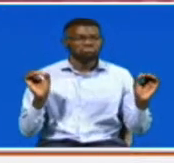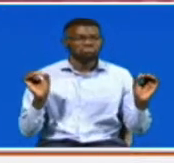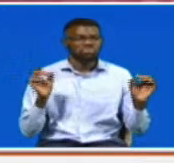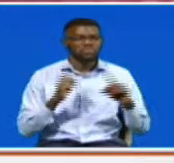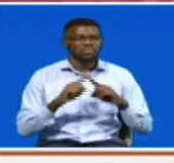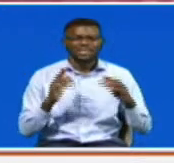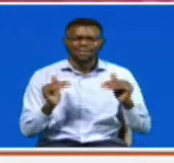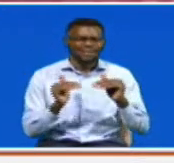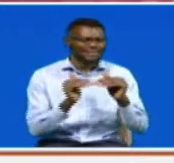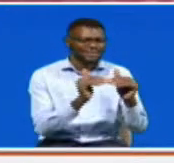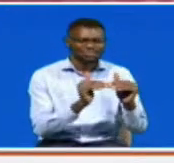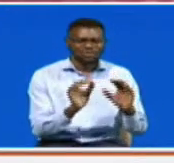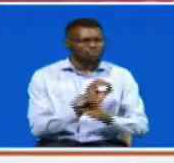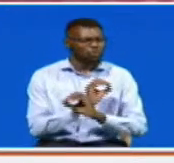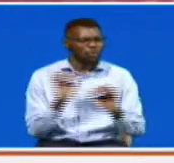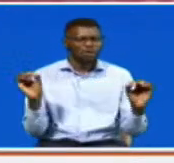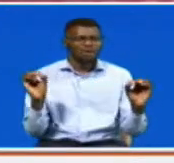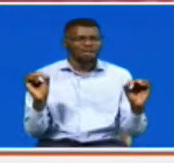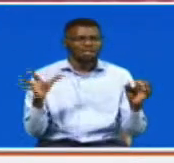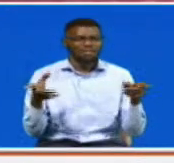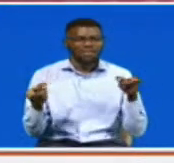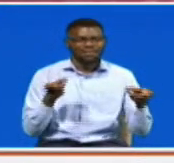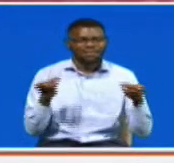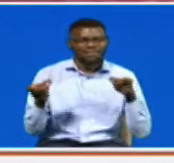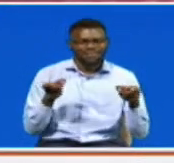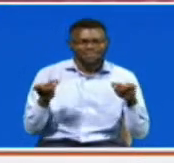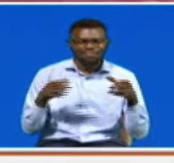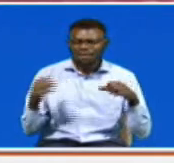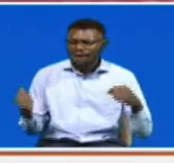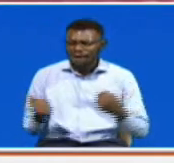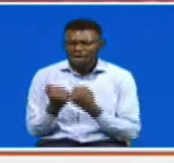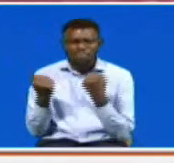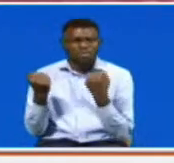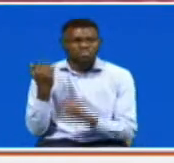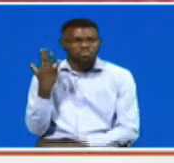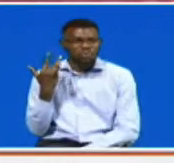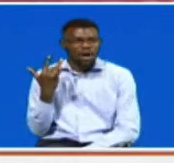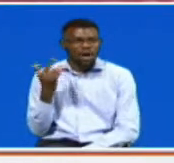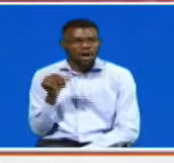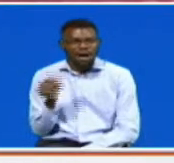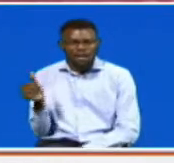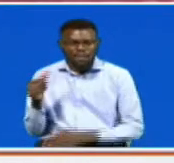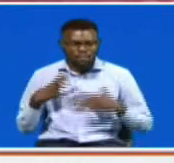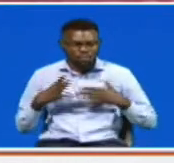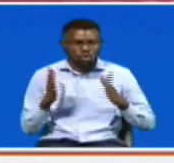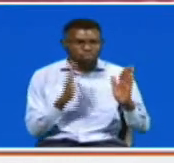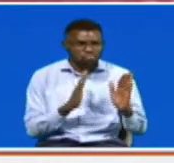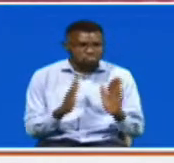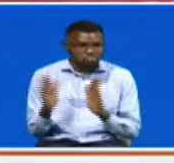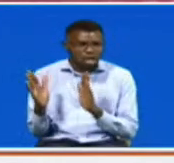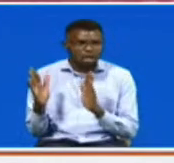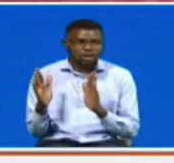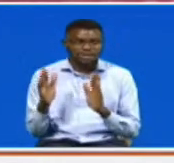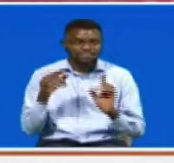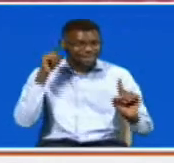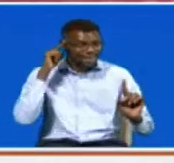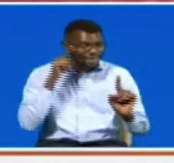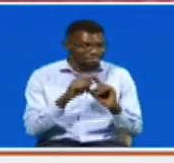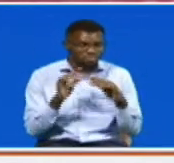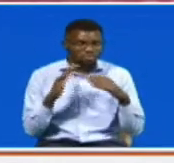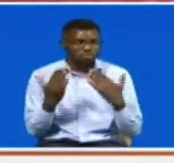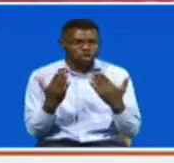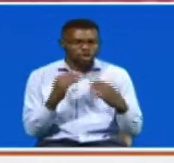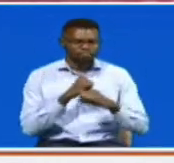non-democratic forms of government. It is happening because an organized elite, keen to protect narrow